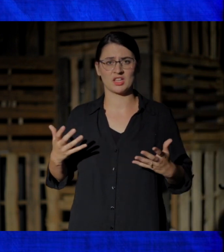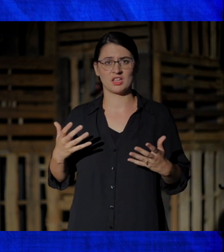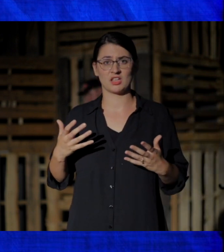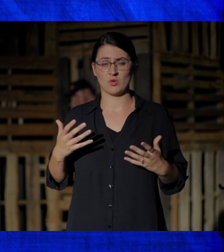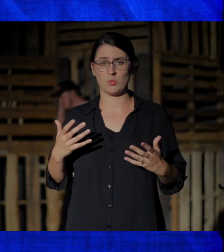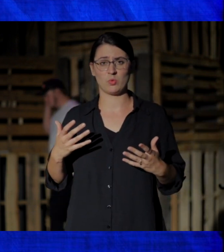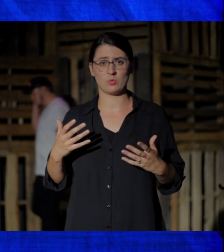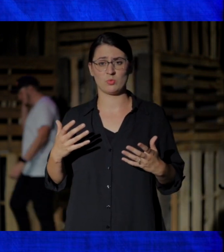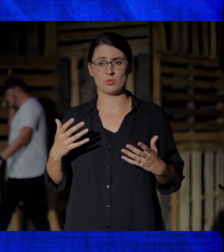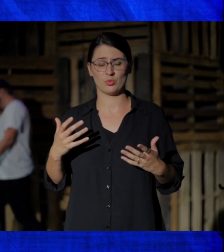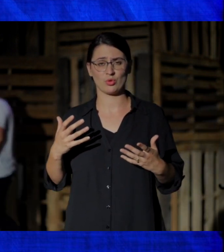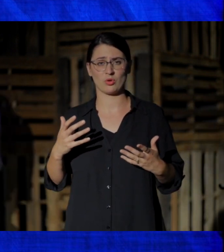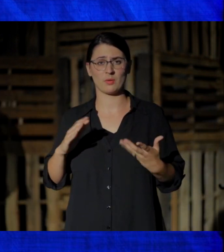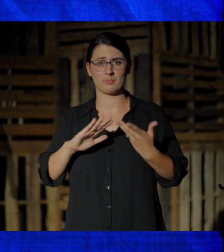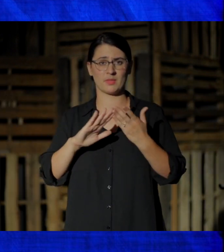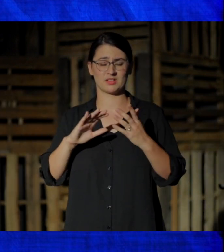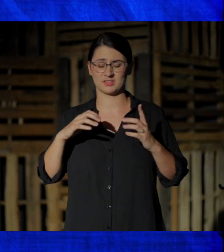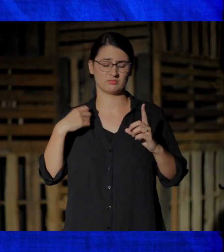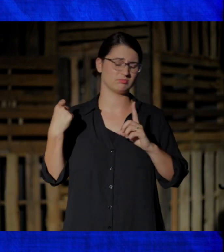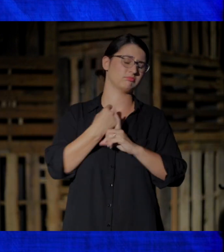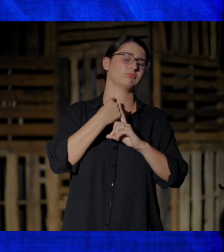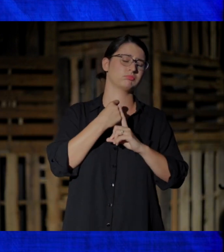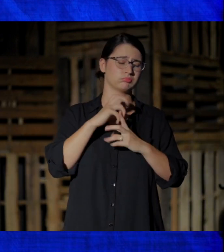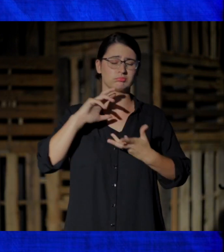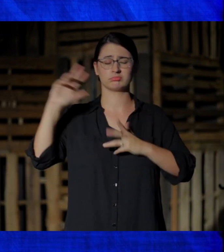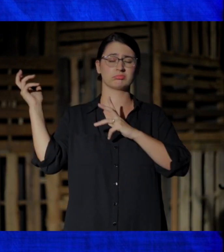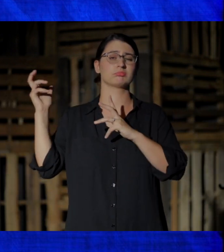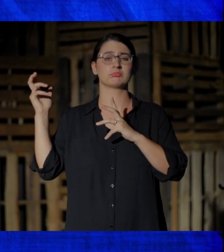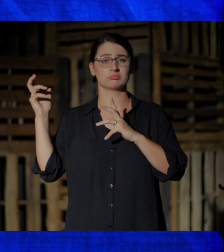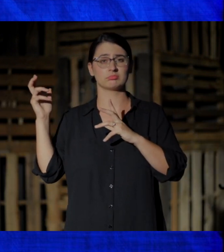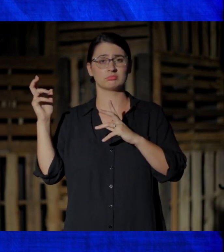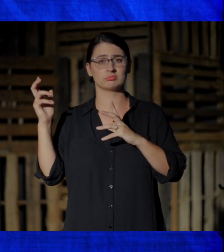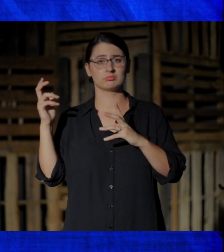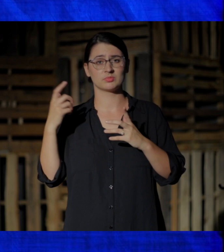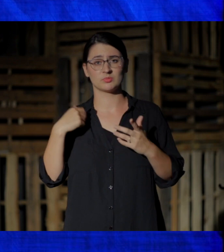they wreck us. That's why we have tears. That's why it hurts.